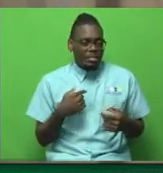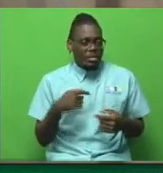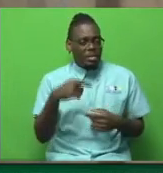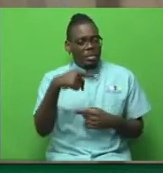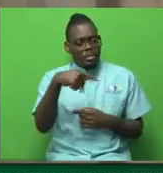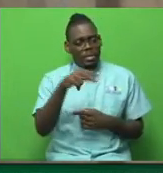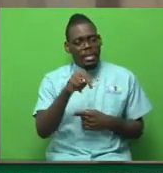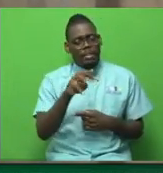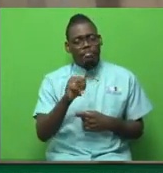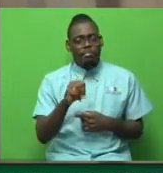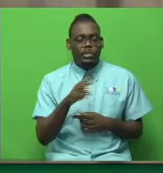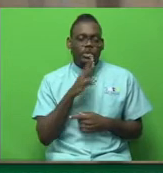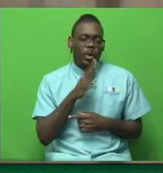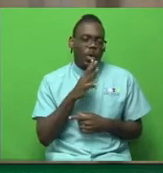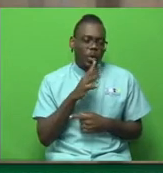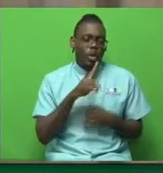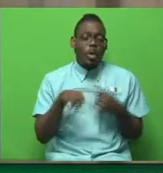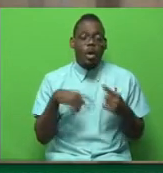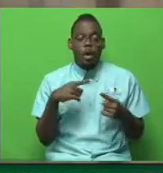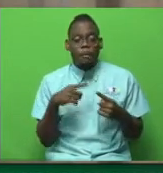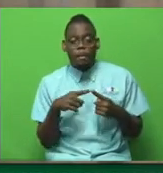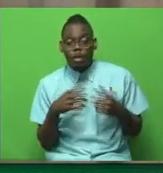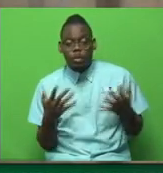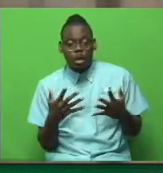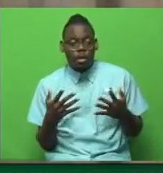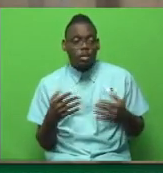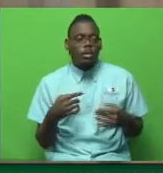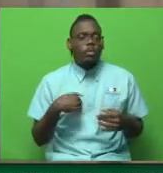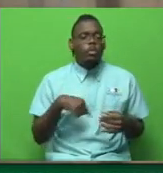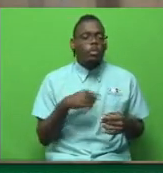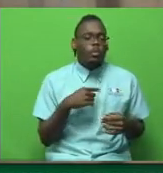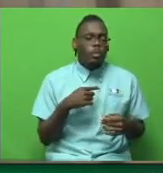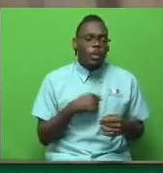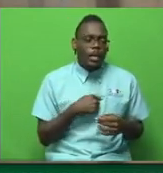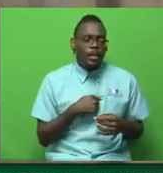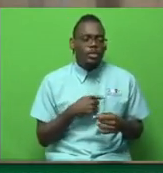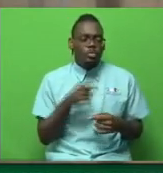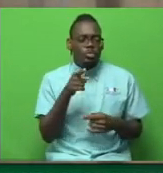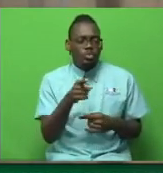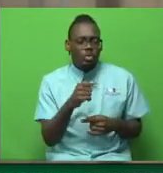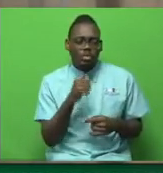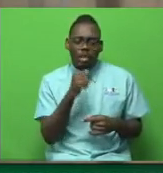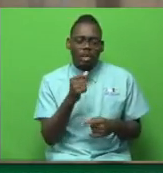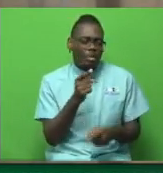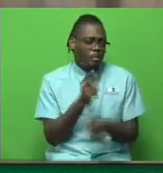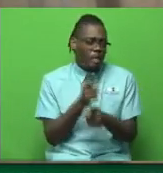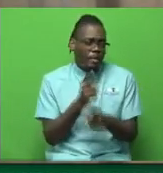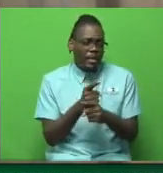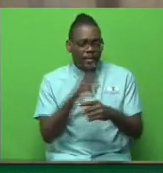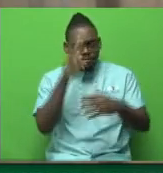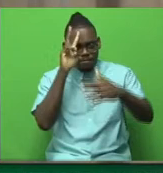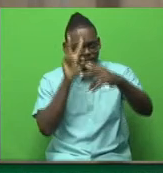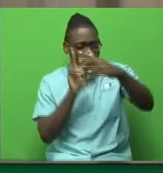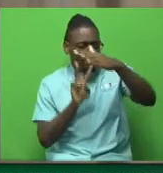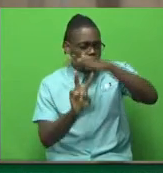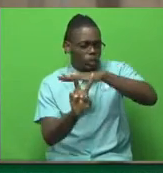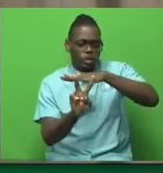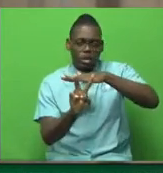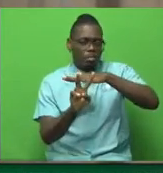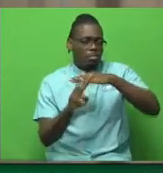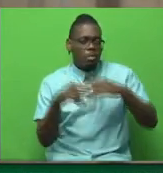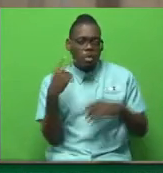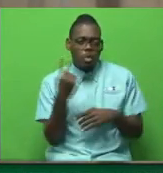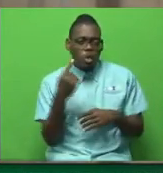an Administration that is so incredibly short-sighted so incredibly short-sighted that you are